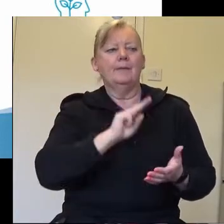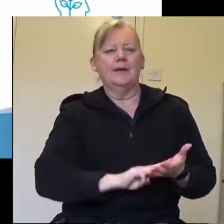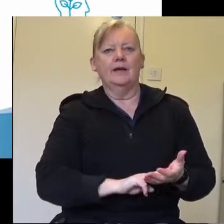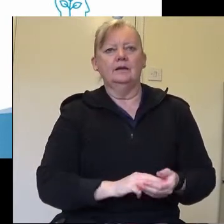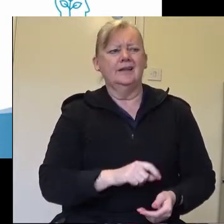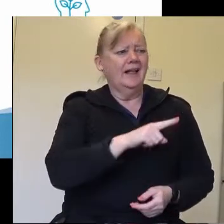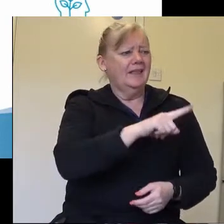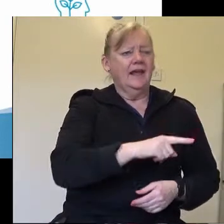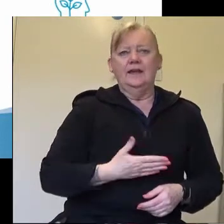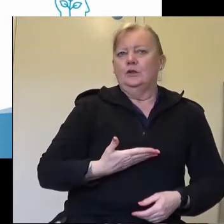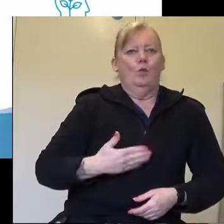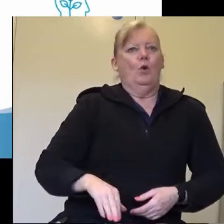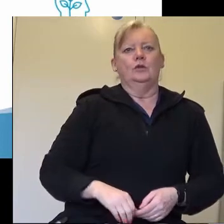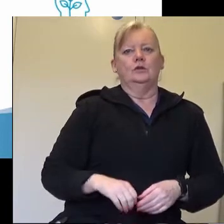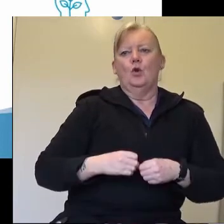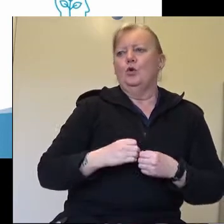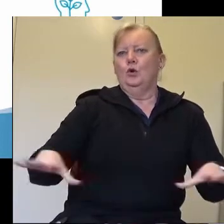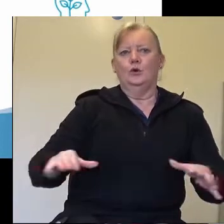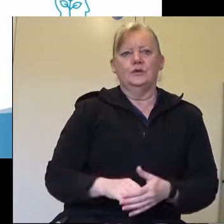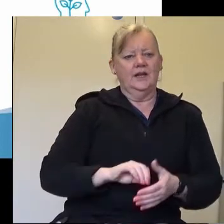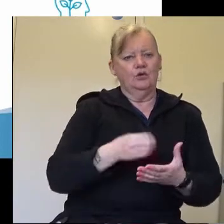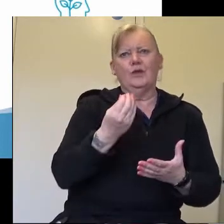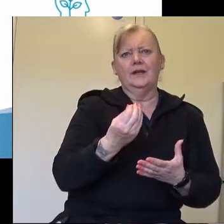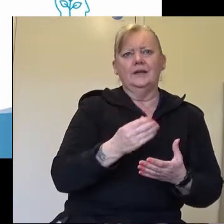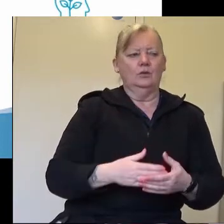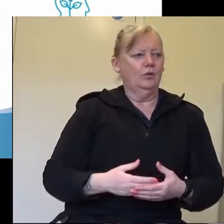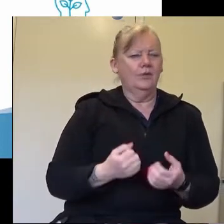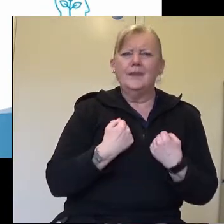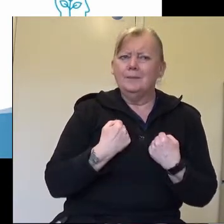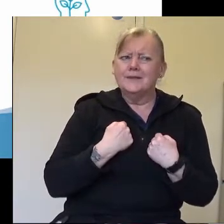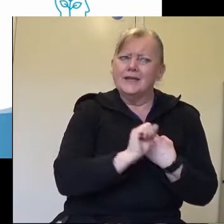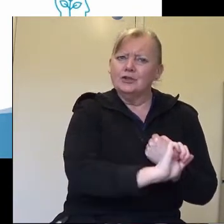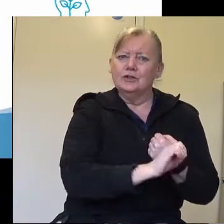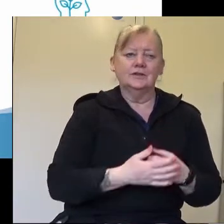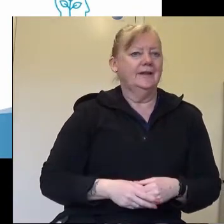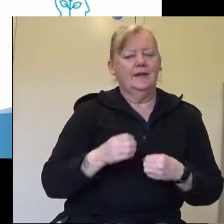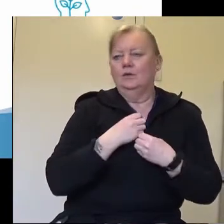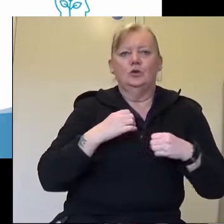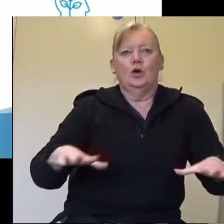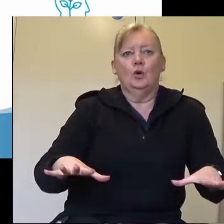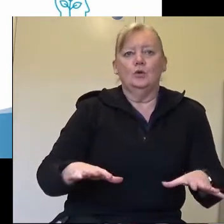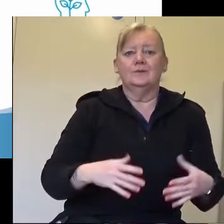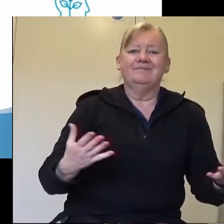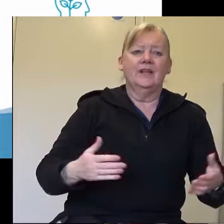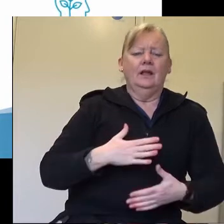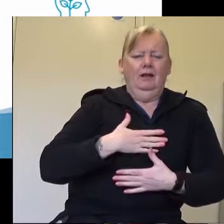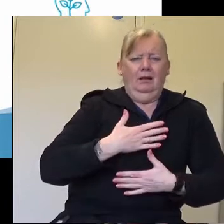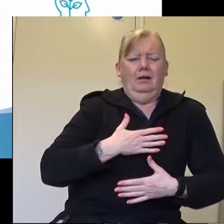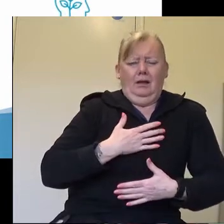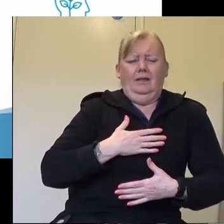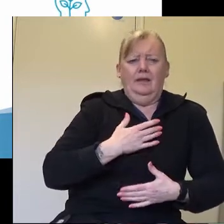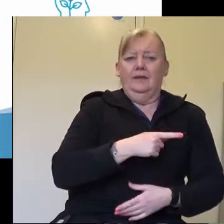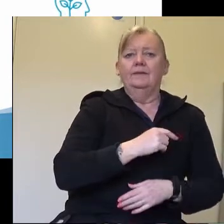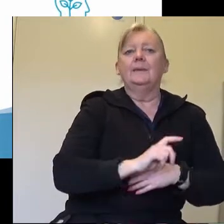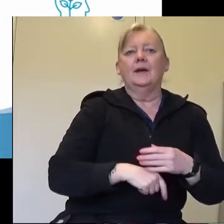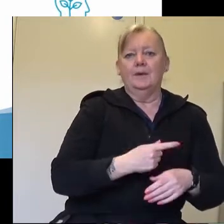they find losing their online possessions and credits as upsetting as they are finding losing their